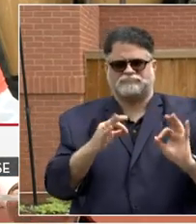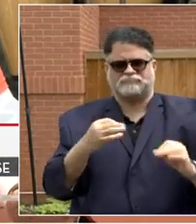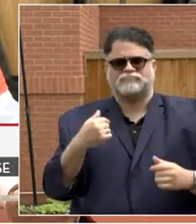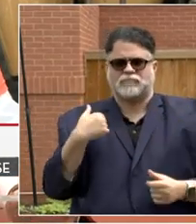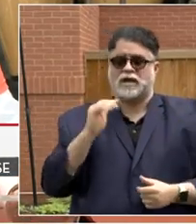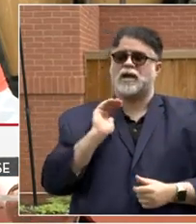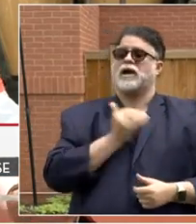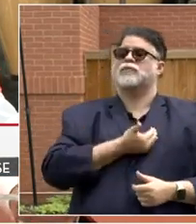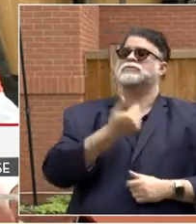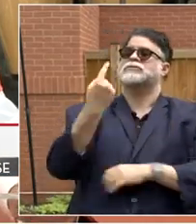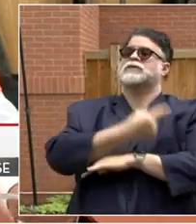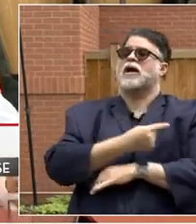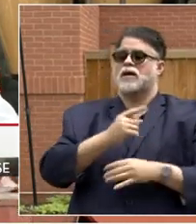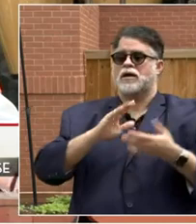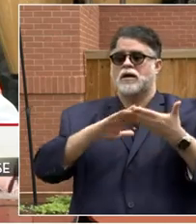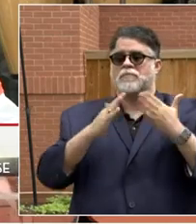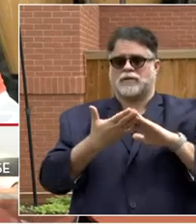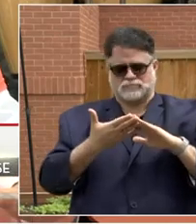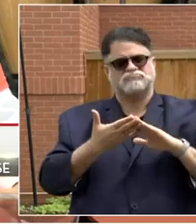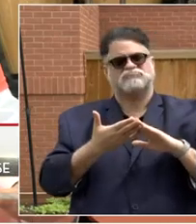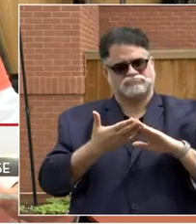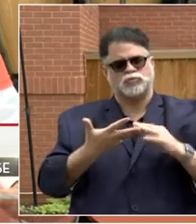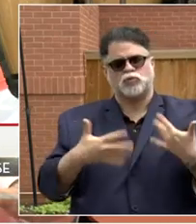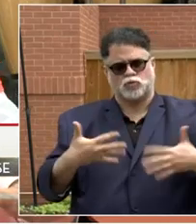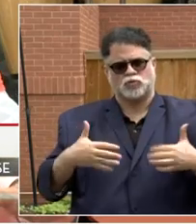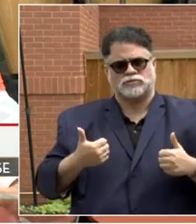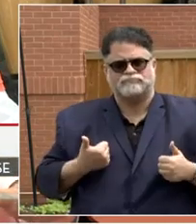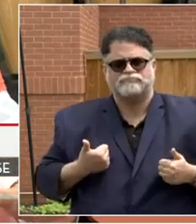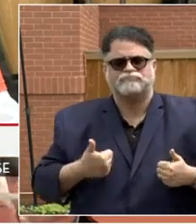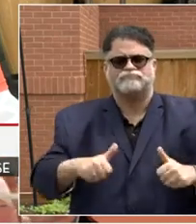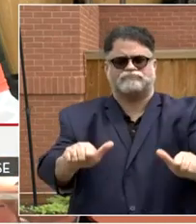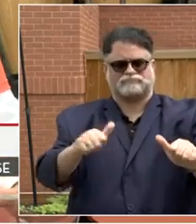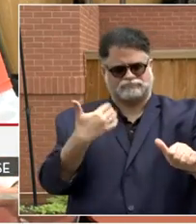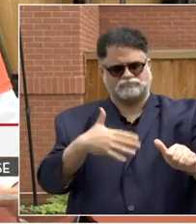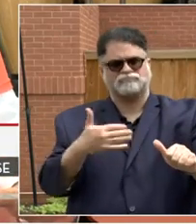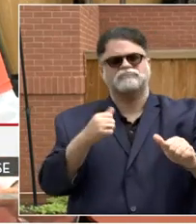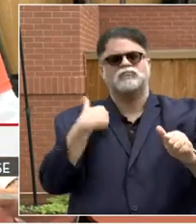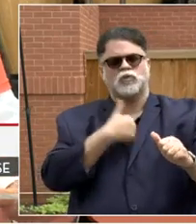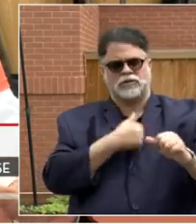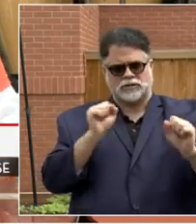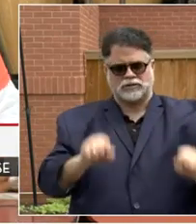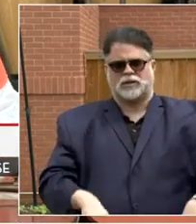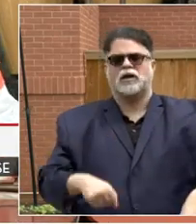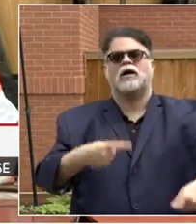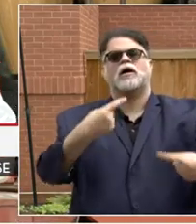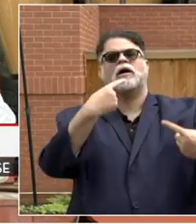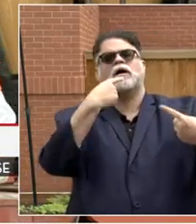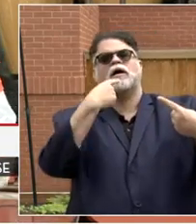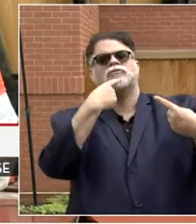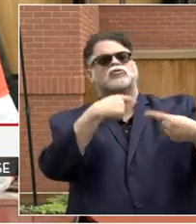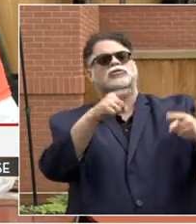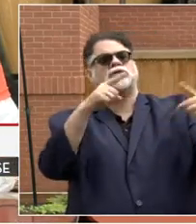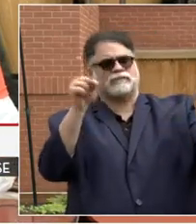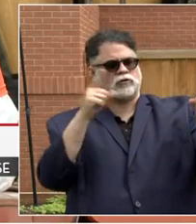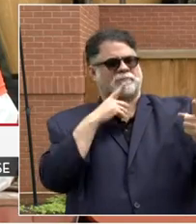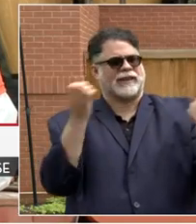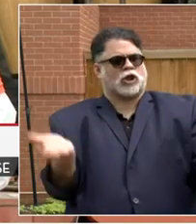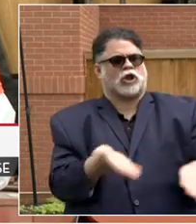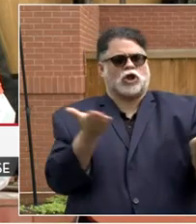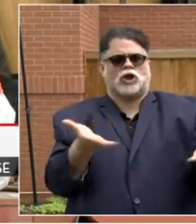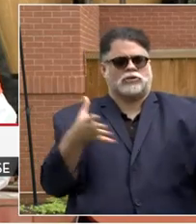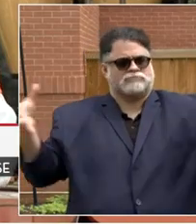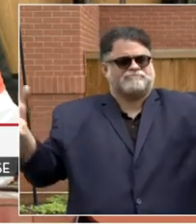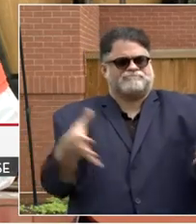collective efforts, we know that together we'll be able to achieve safer communities and we'll get through this period.